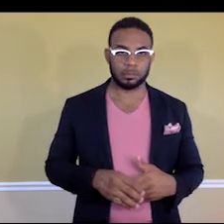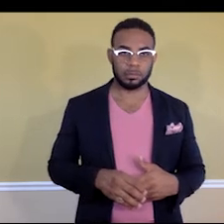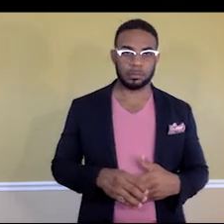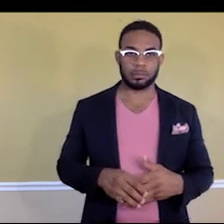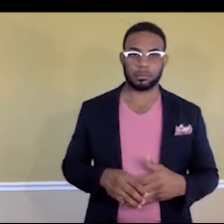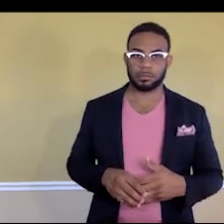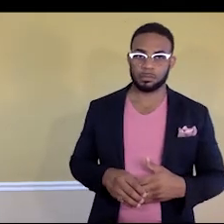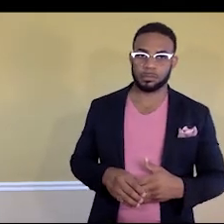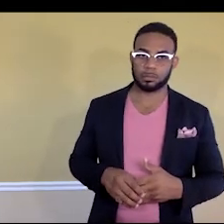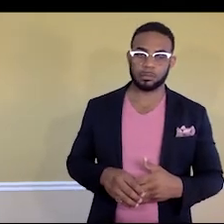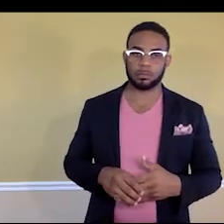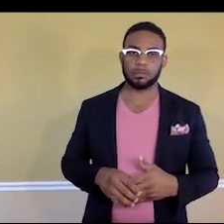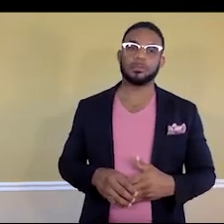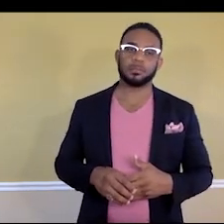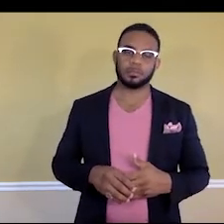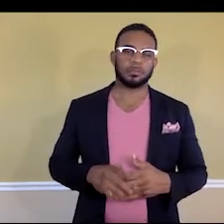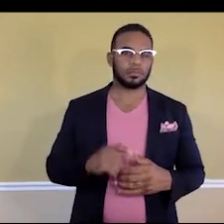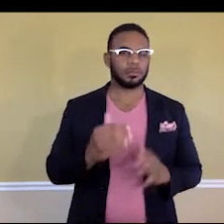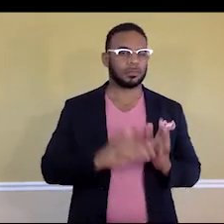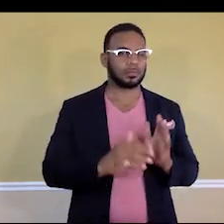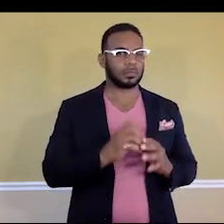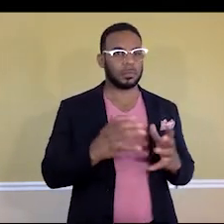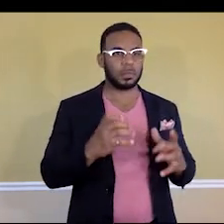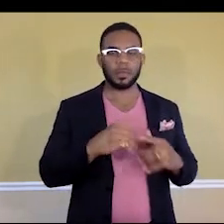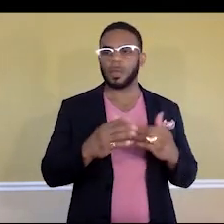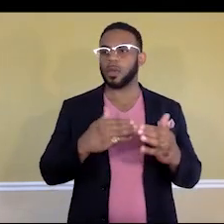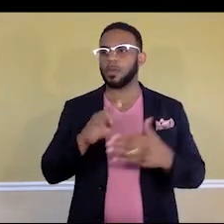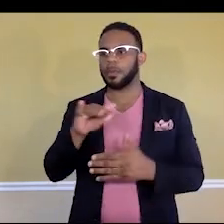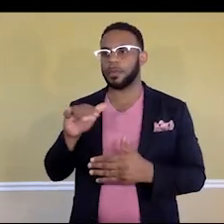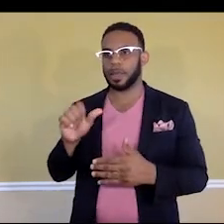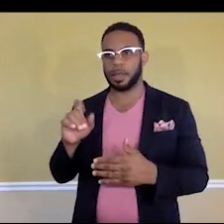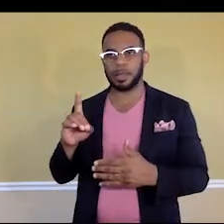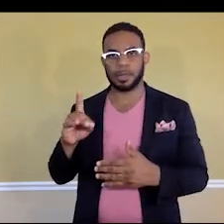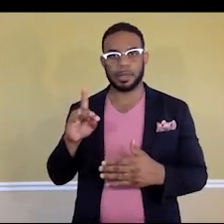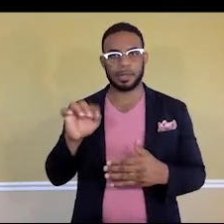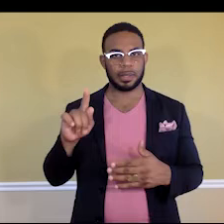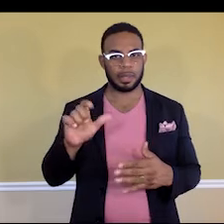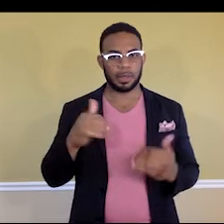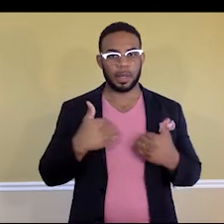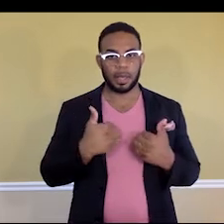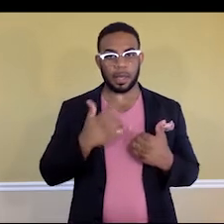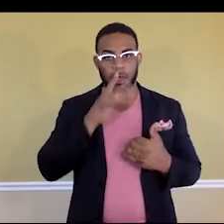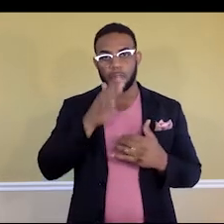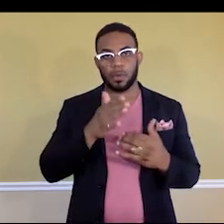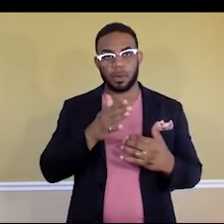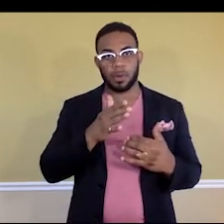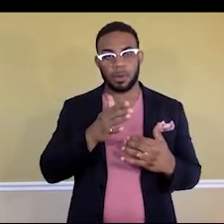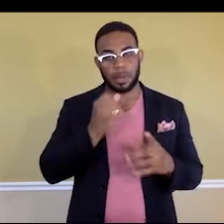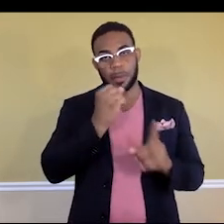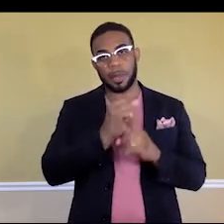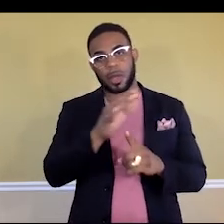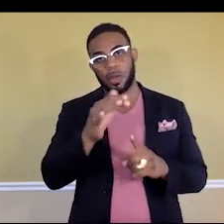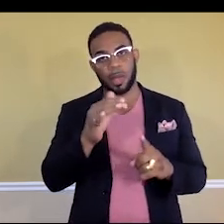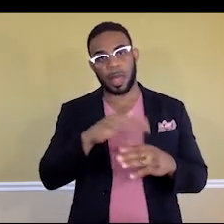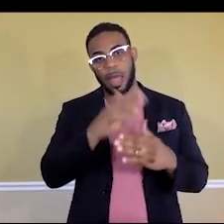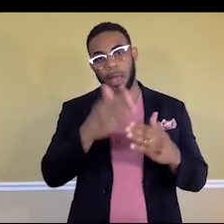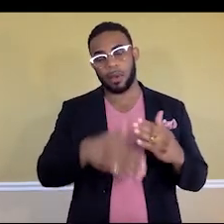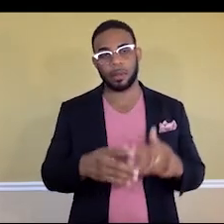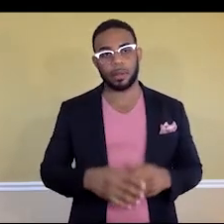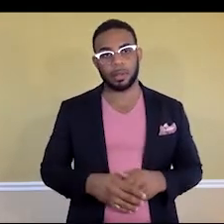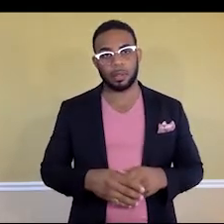So this is kind of reiterated a lot, but whatever biased data you have, it's going to impact your